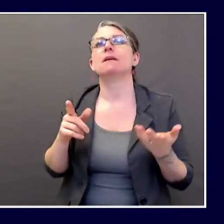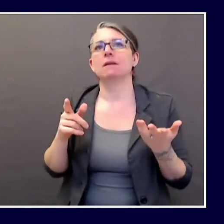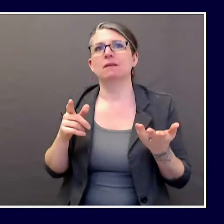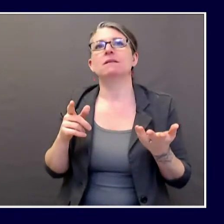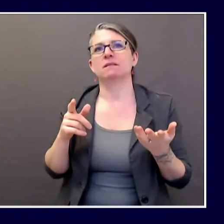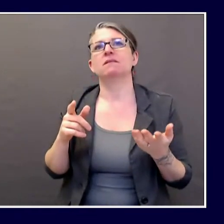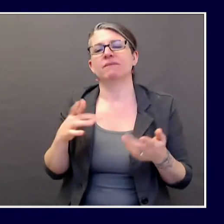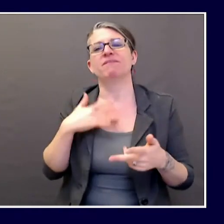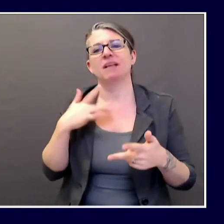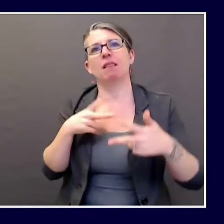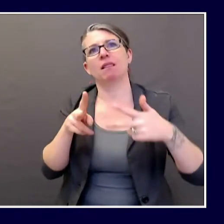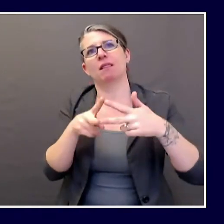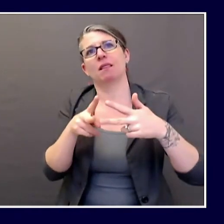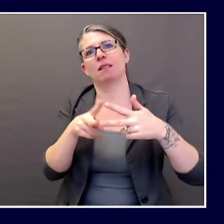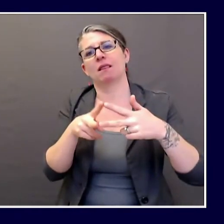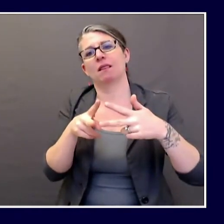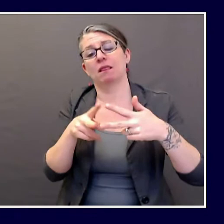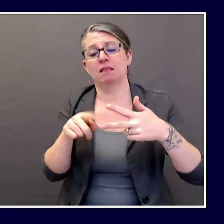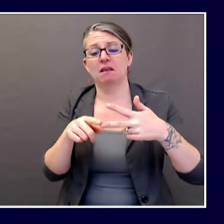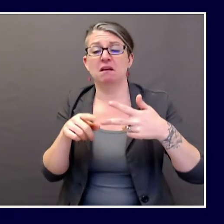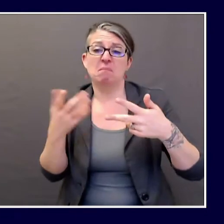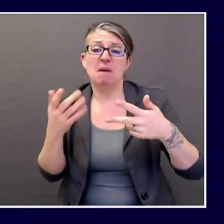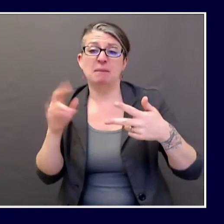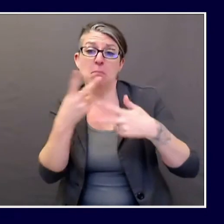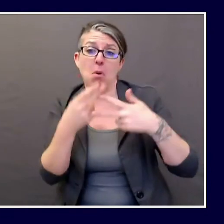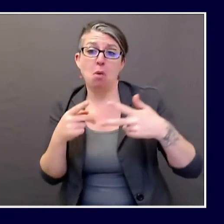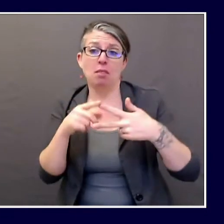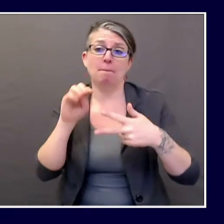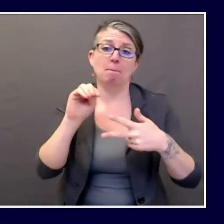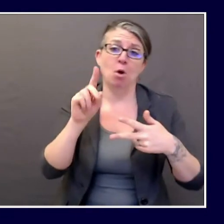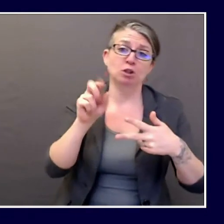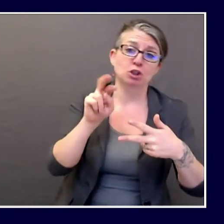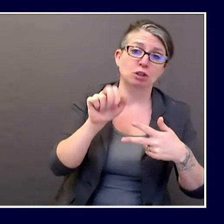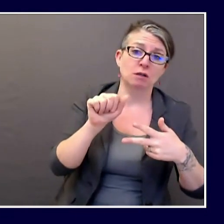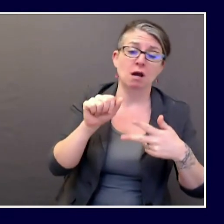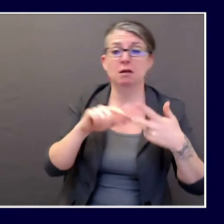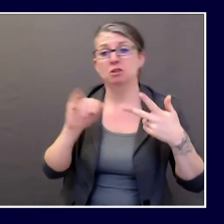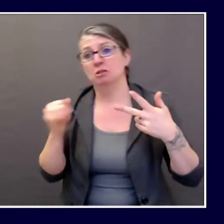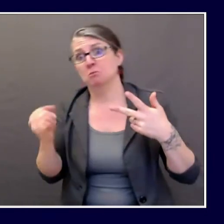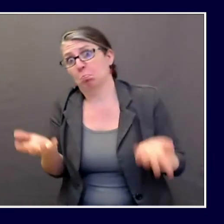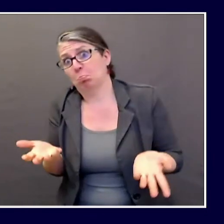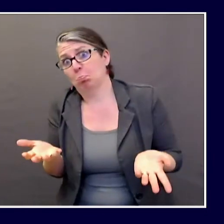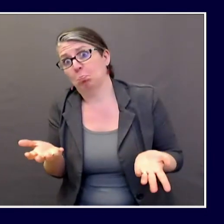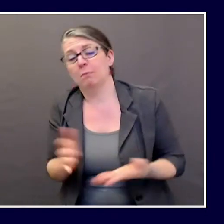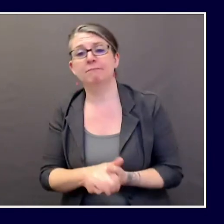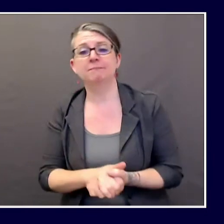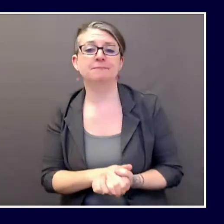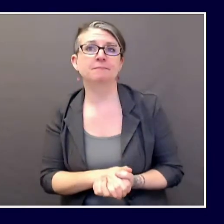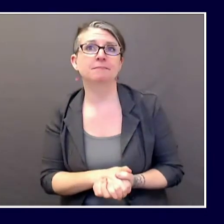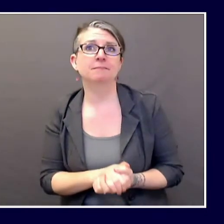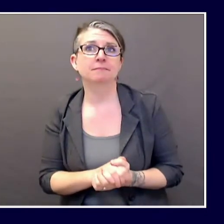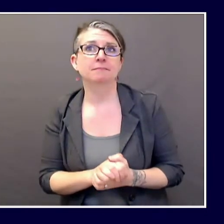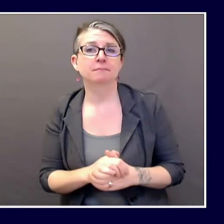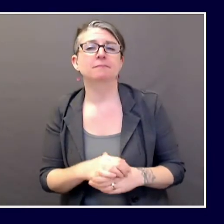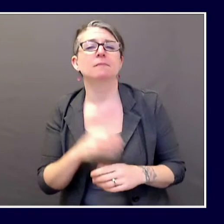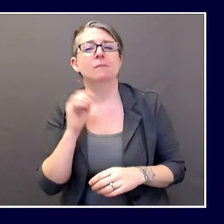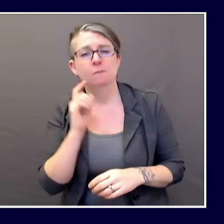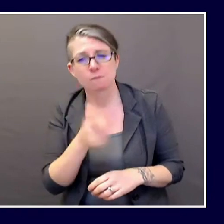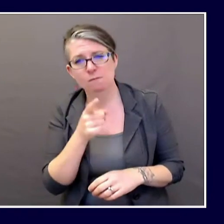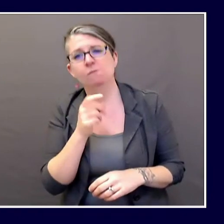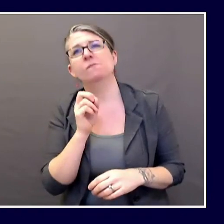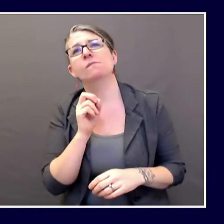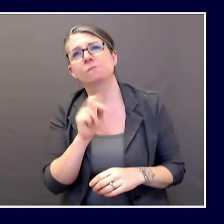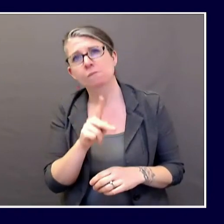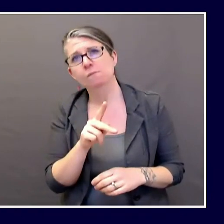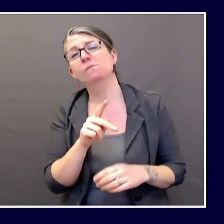both. Do you see them being part of the state, as the state's like age-based plan progresses, do